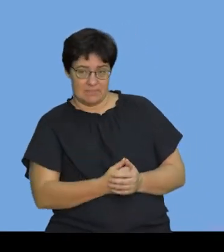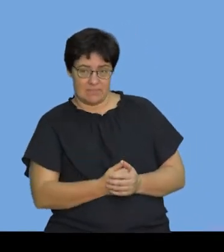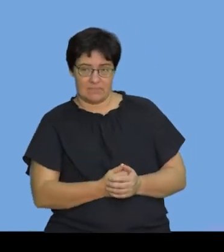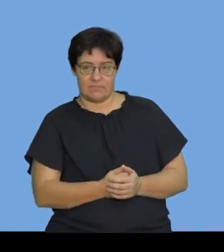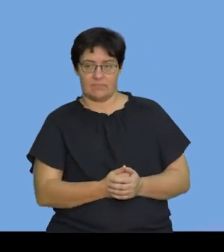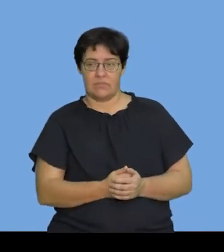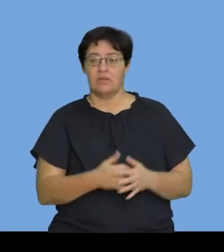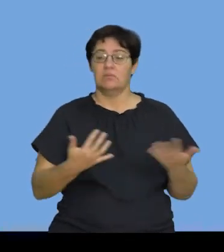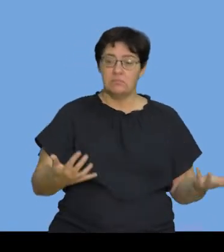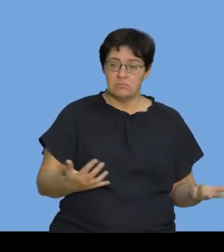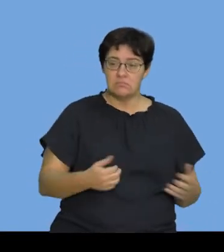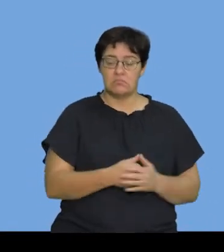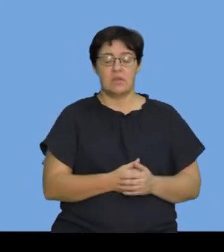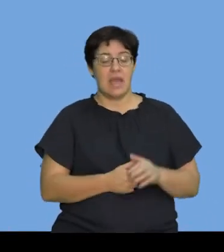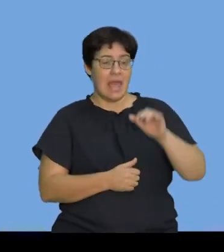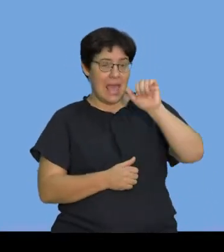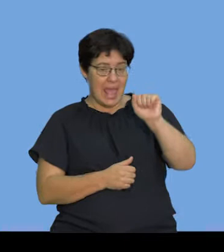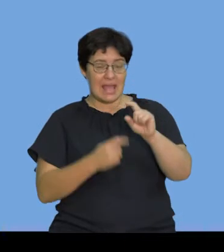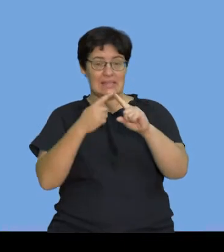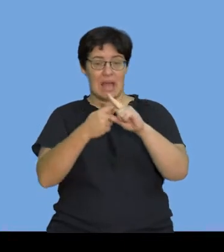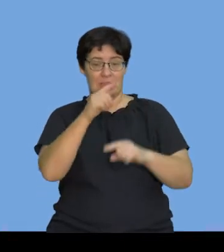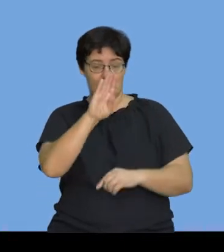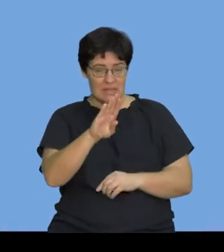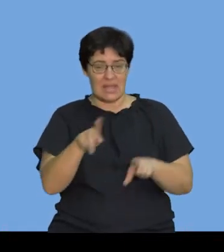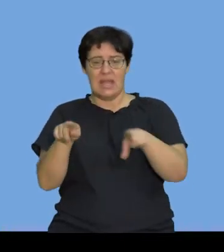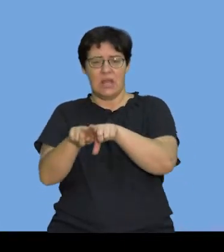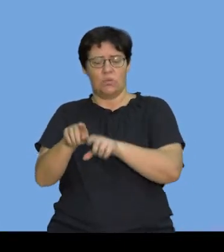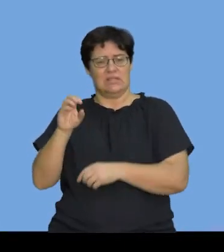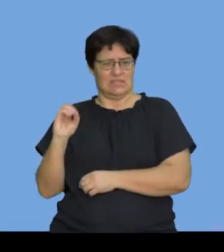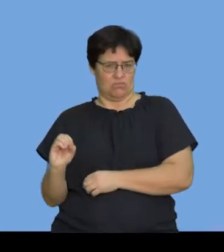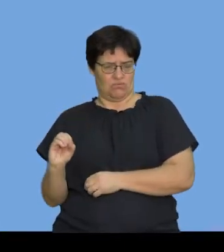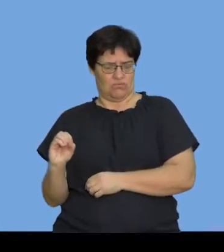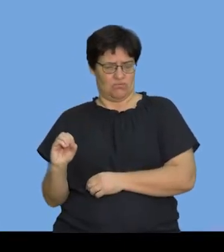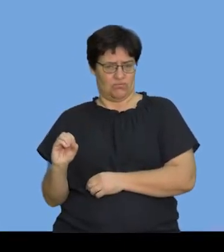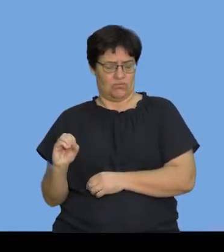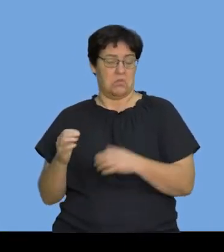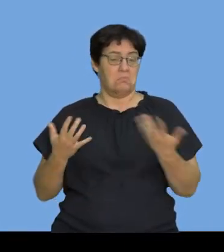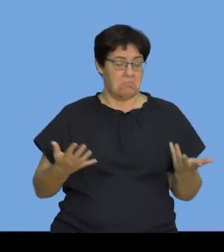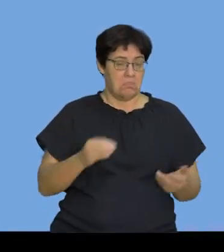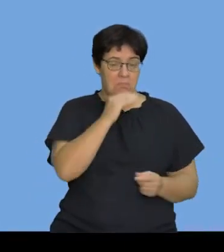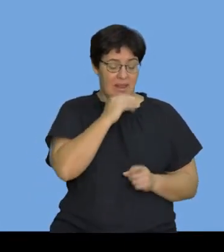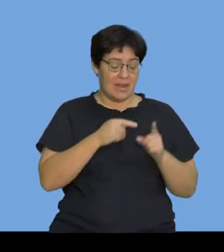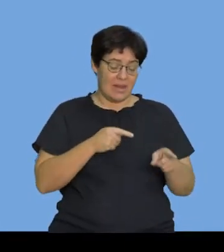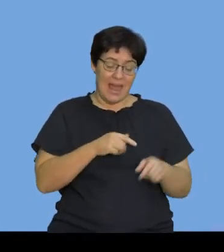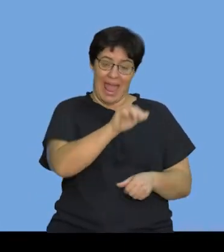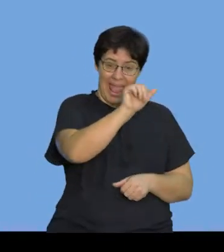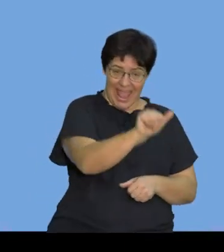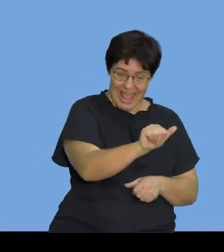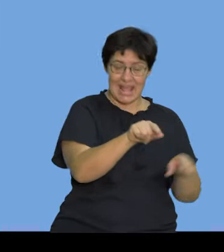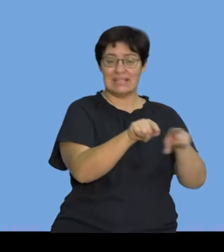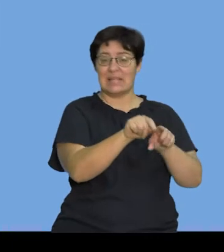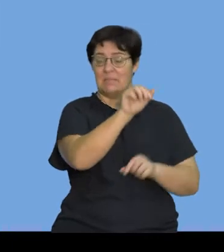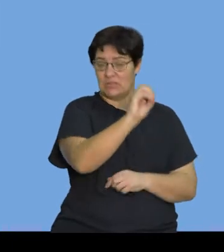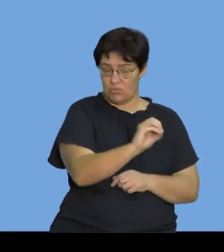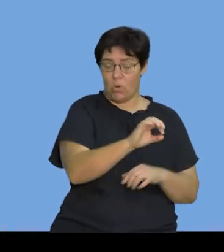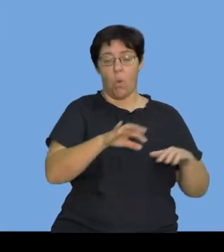A multiplied by B is equal to 0, then you either have A is equal to 0 or